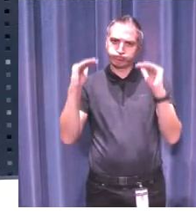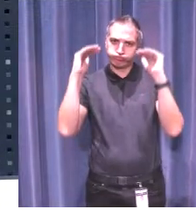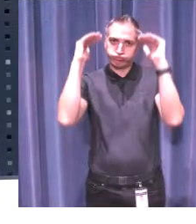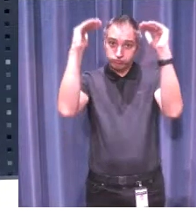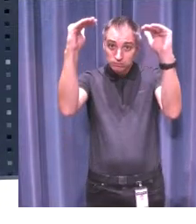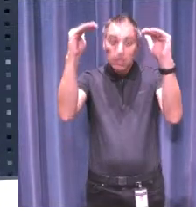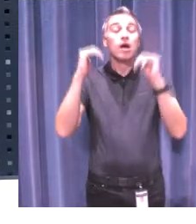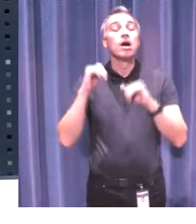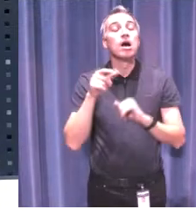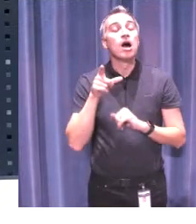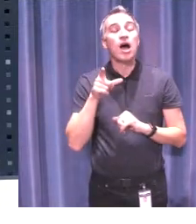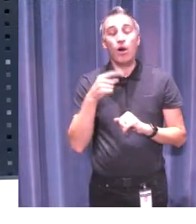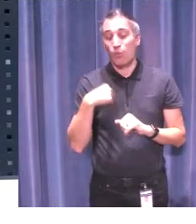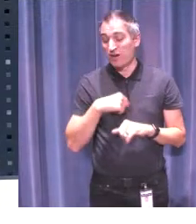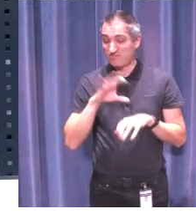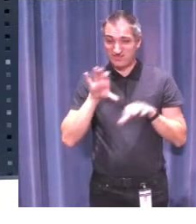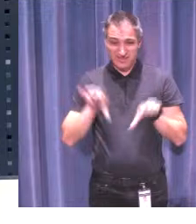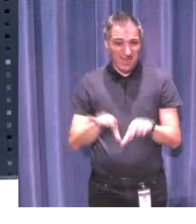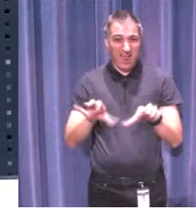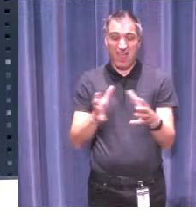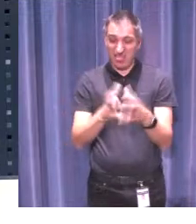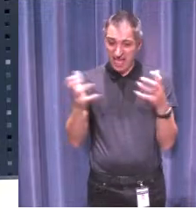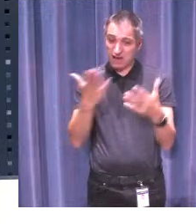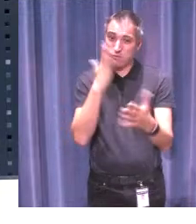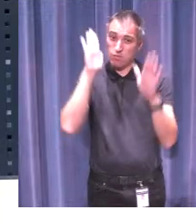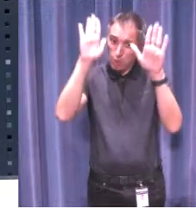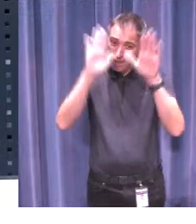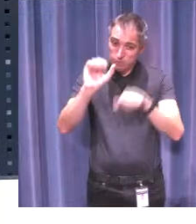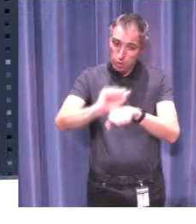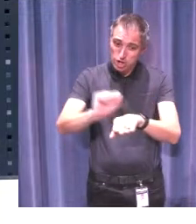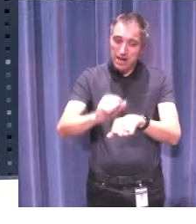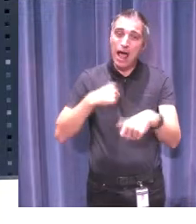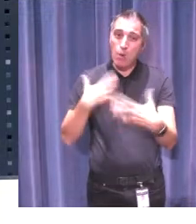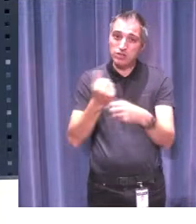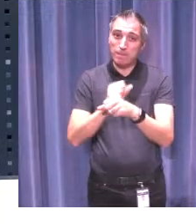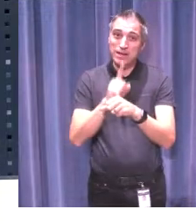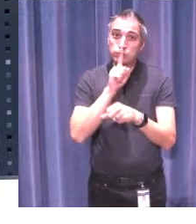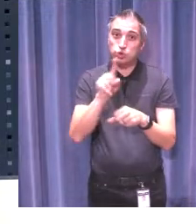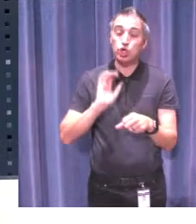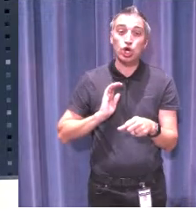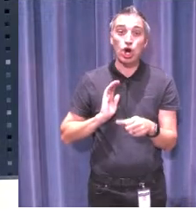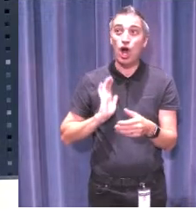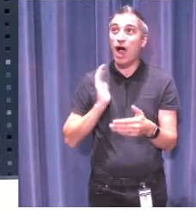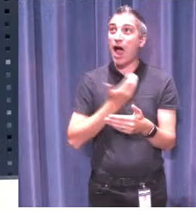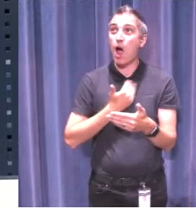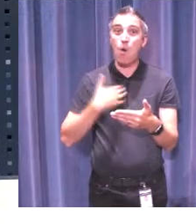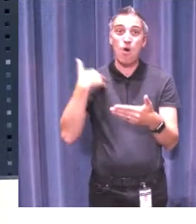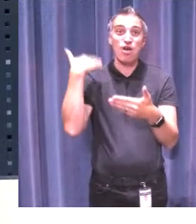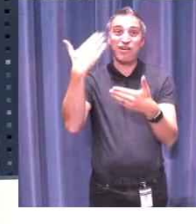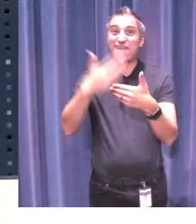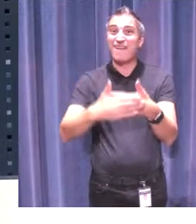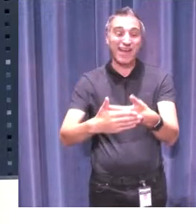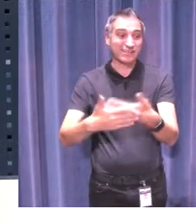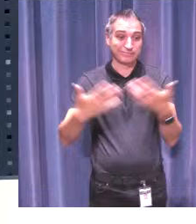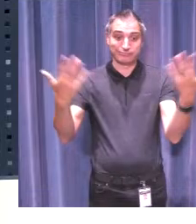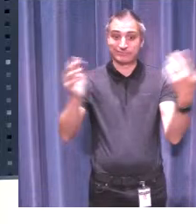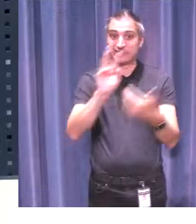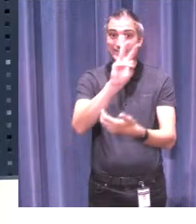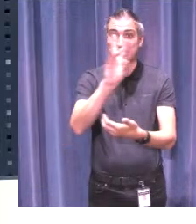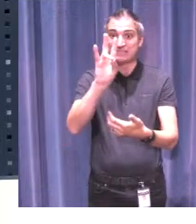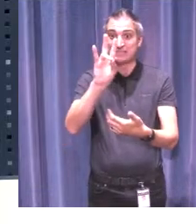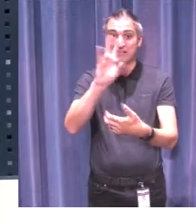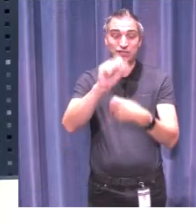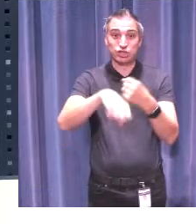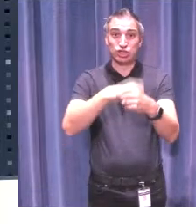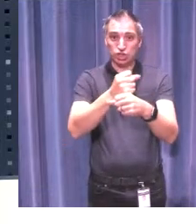that I've been here, and I'd really like to see us close out this decade going even to the next level. And there's so much